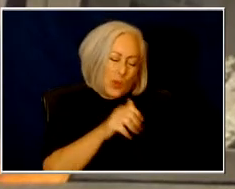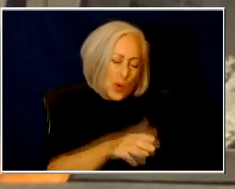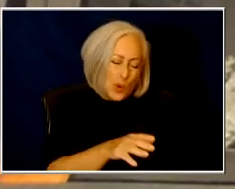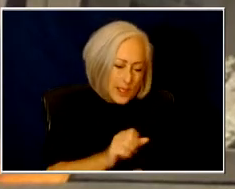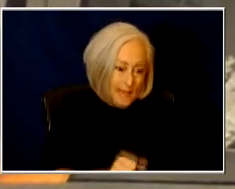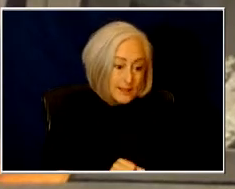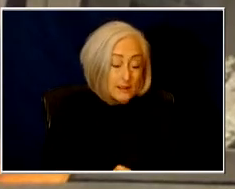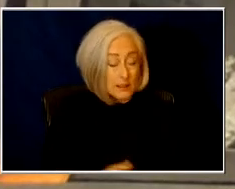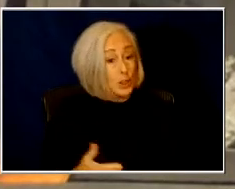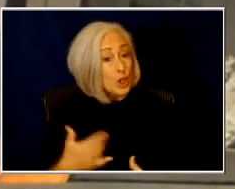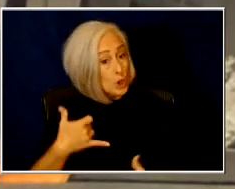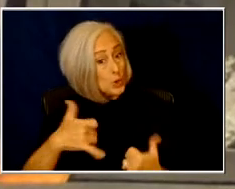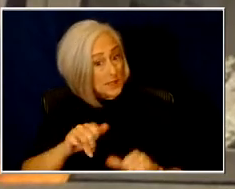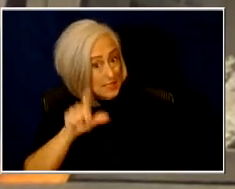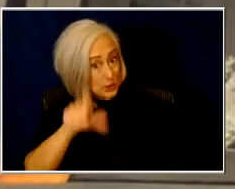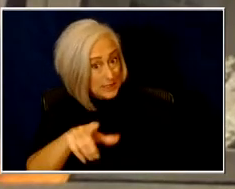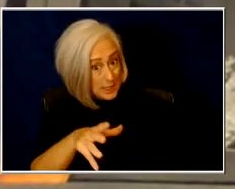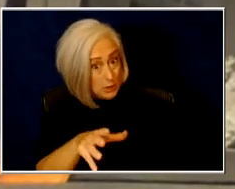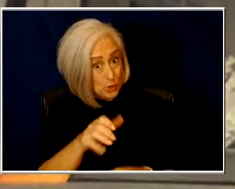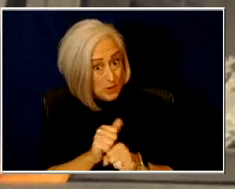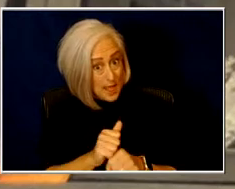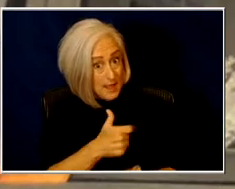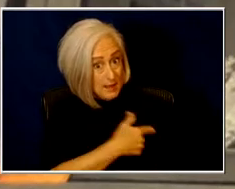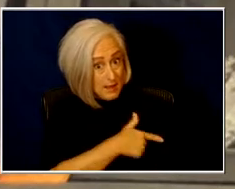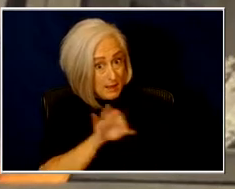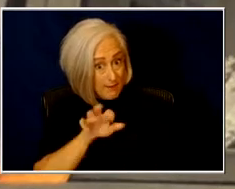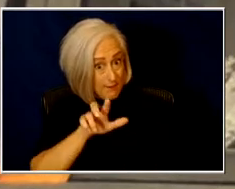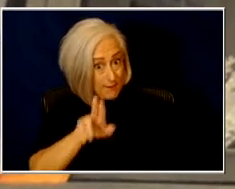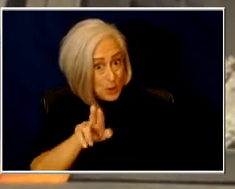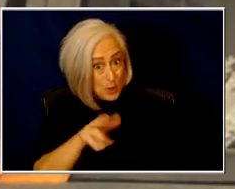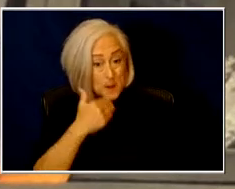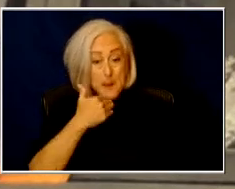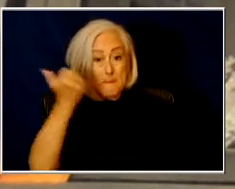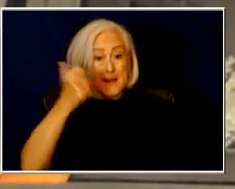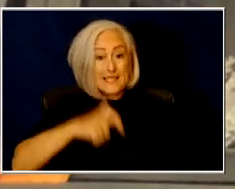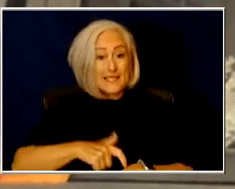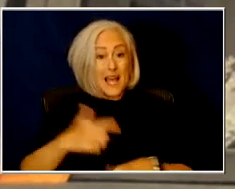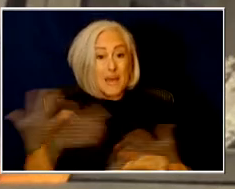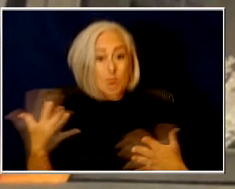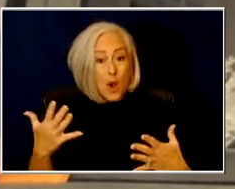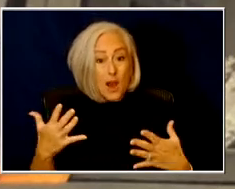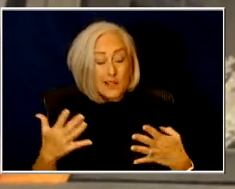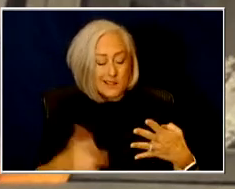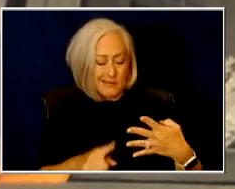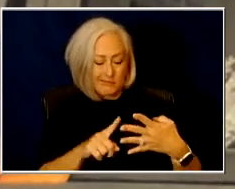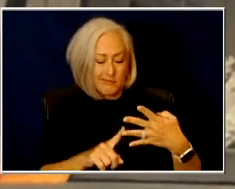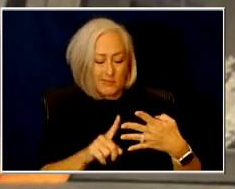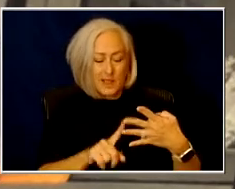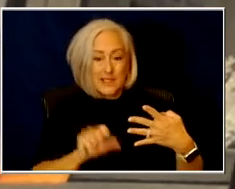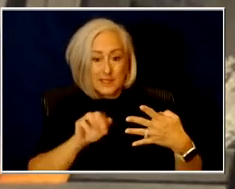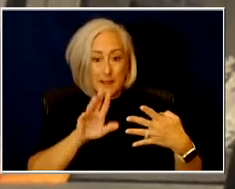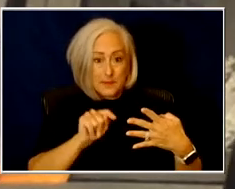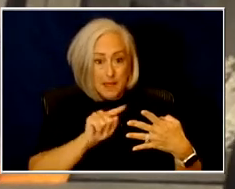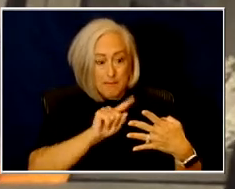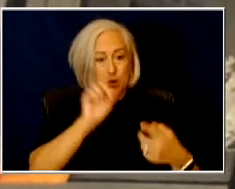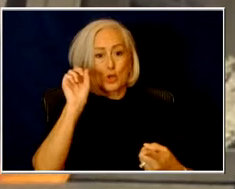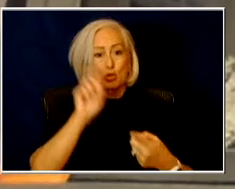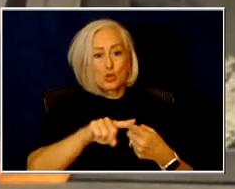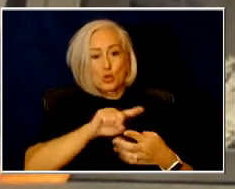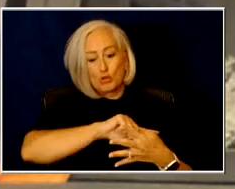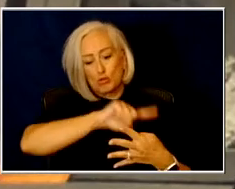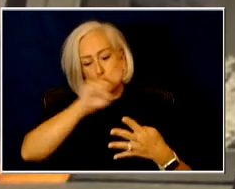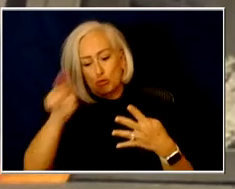the best time to get it is in that mid-september to end of October time frame I would probably